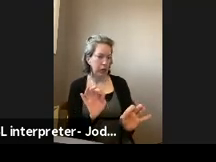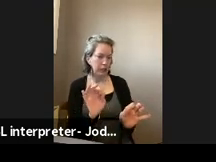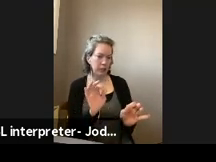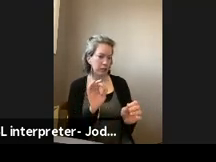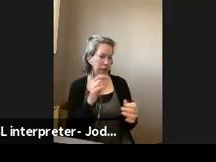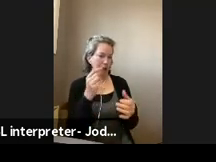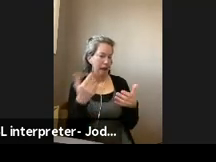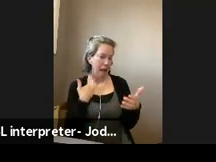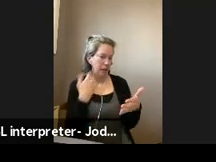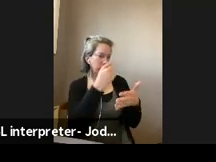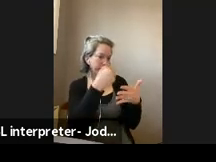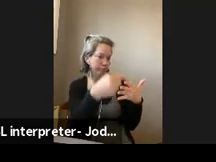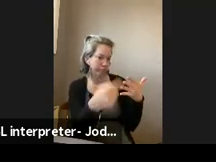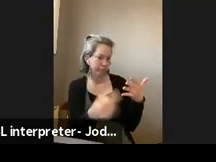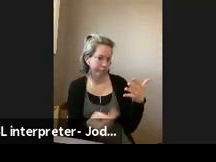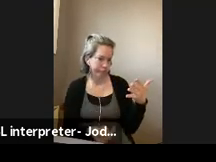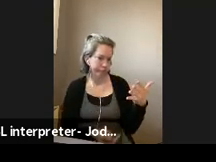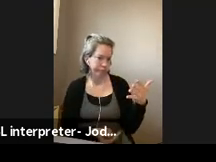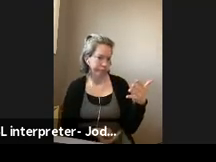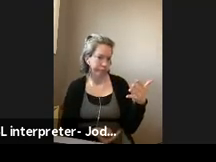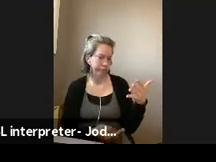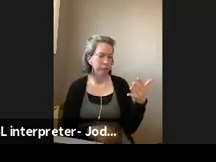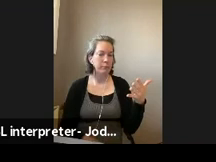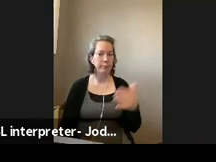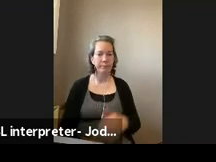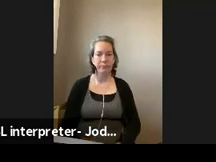camera, and front end speakers.